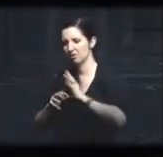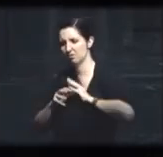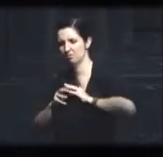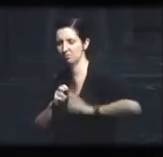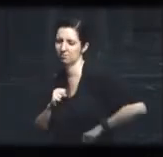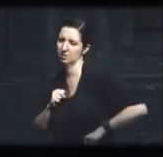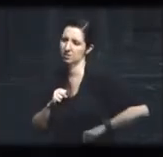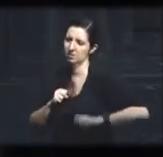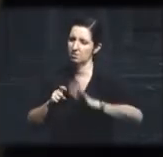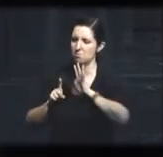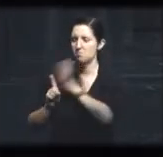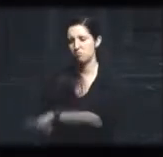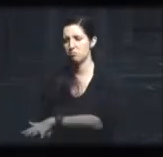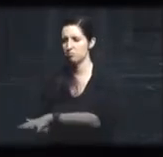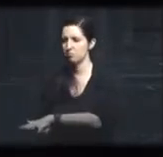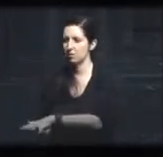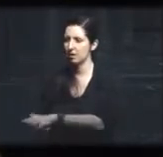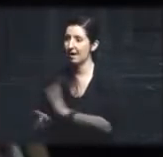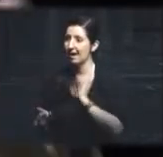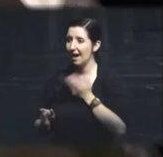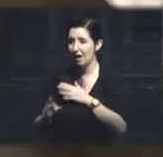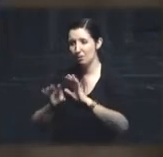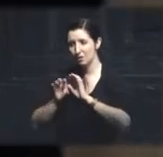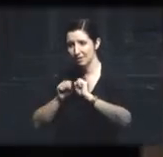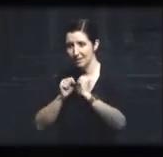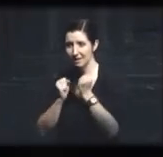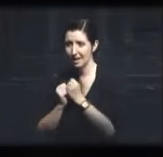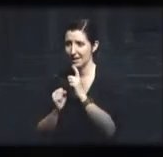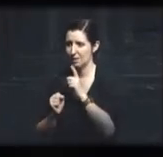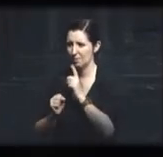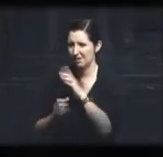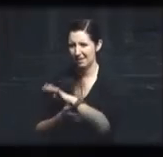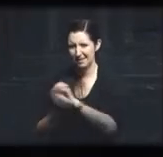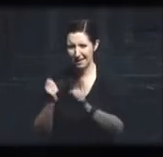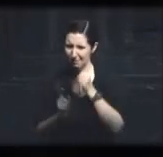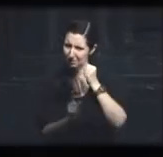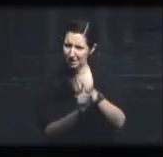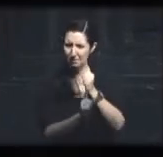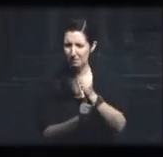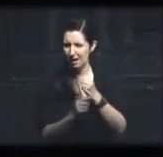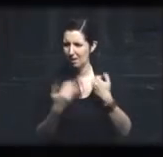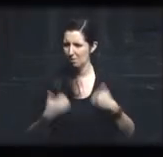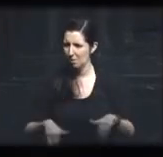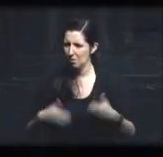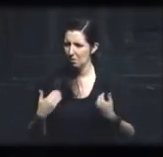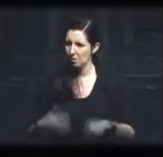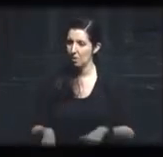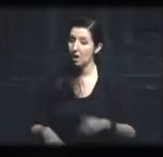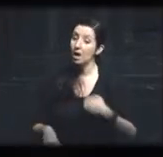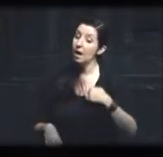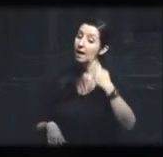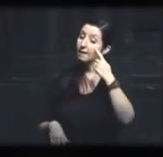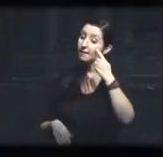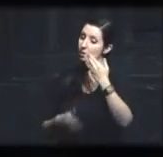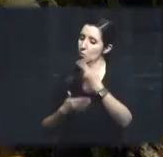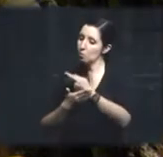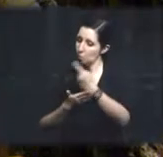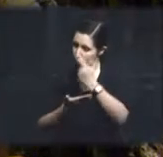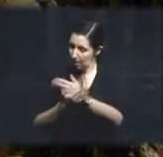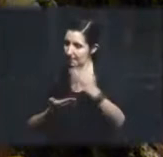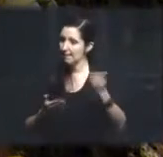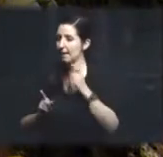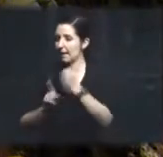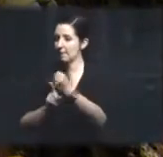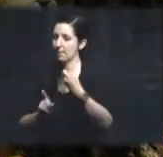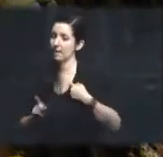in meaningful ways our society. One of the things that impacted me so much about this being on a